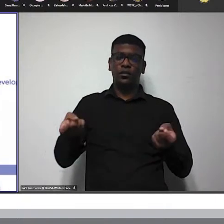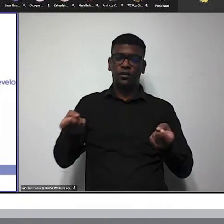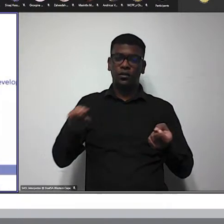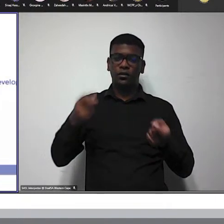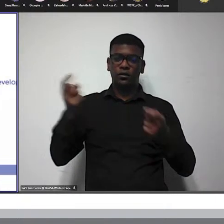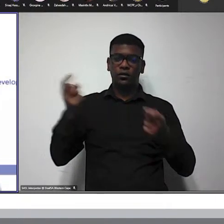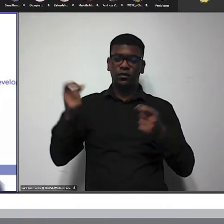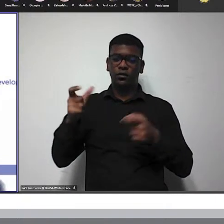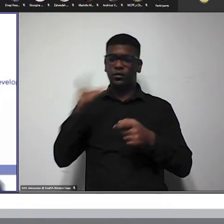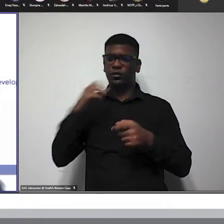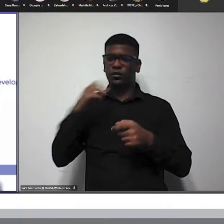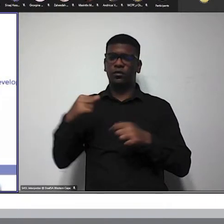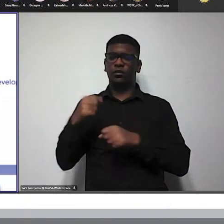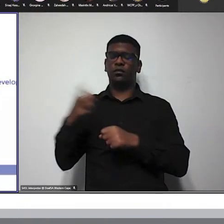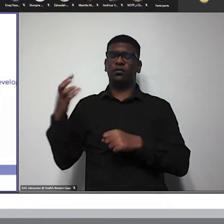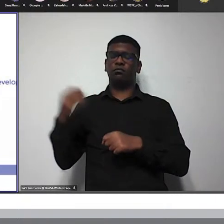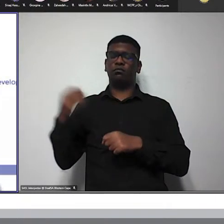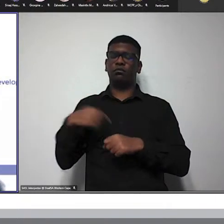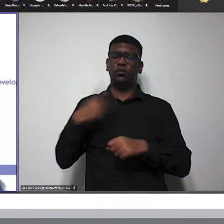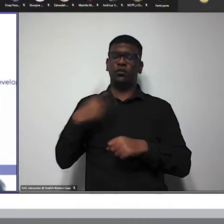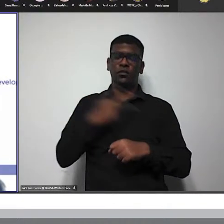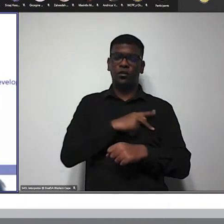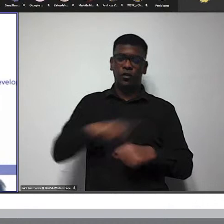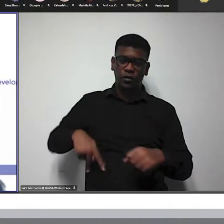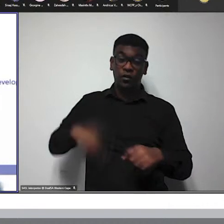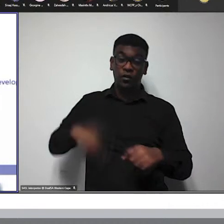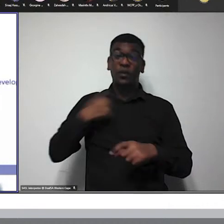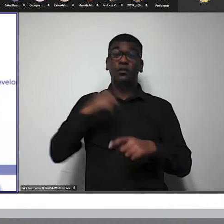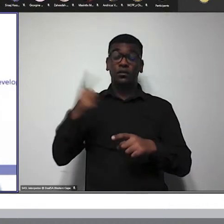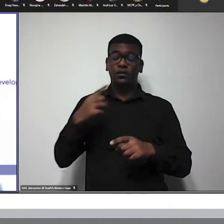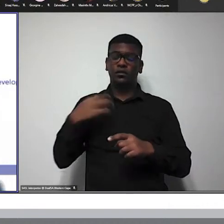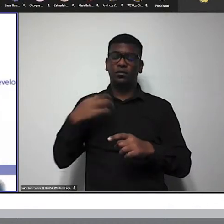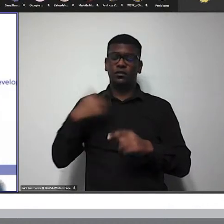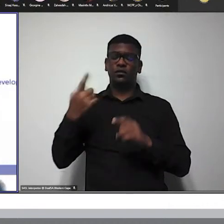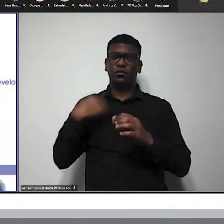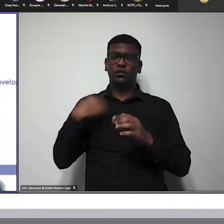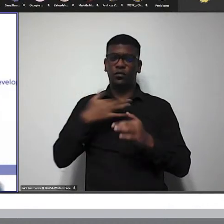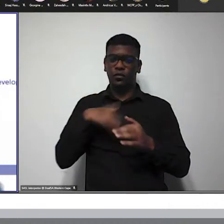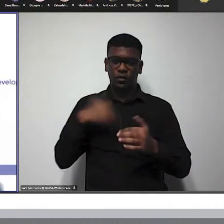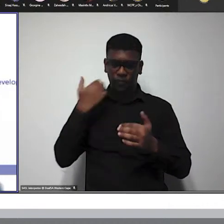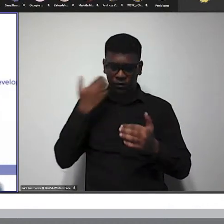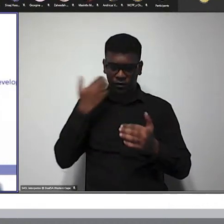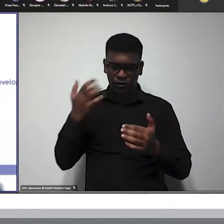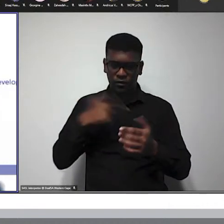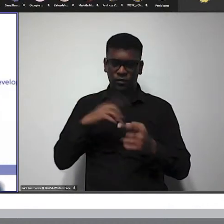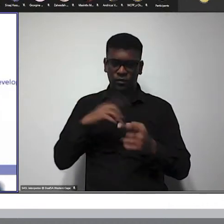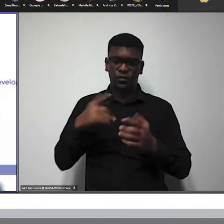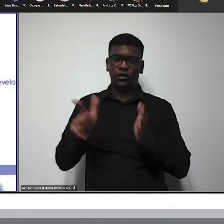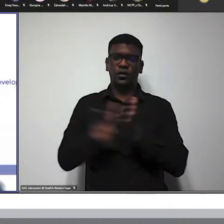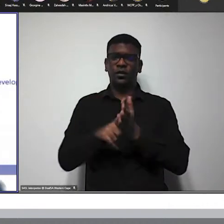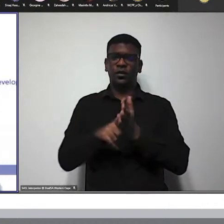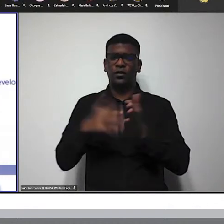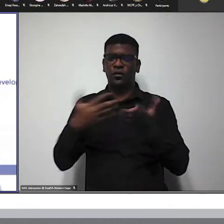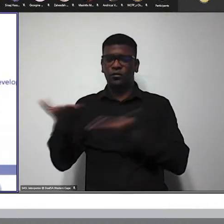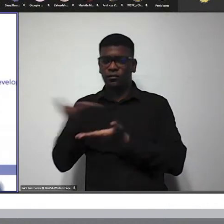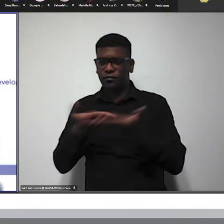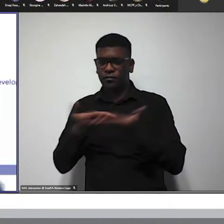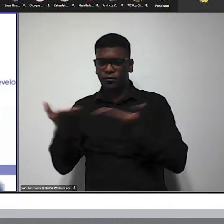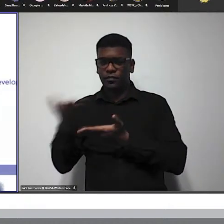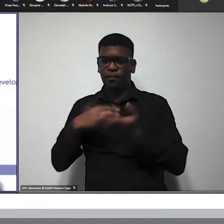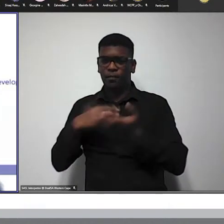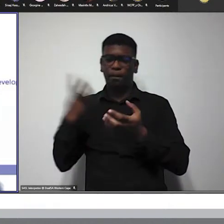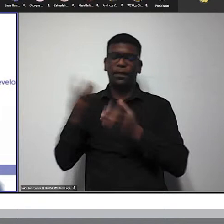of Premier, Minister, etc., but that's very much the objective, I believe, in terms of the delegation going, in terms of dealing